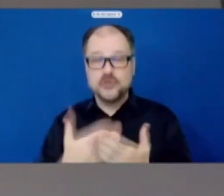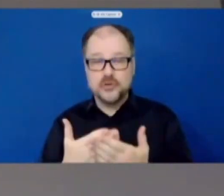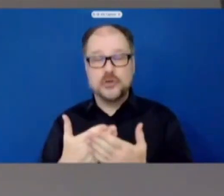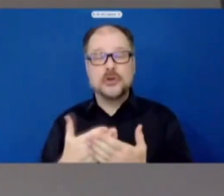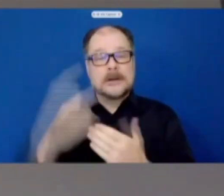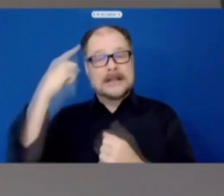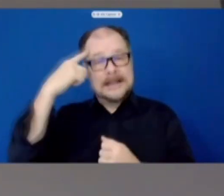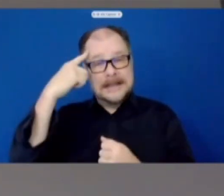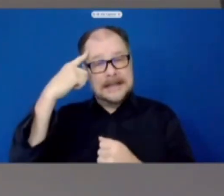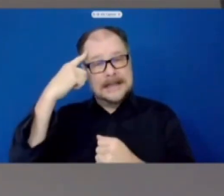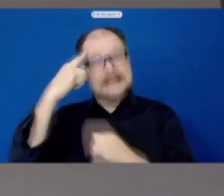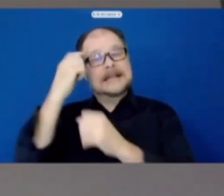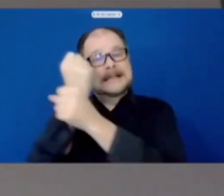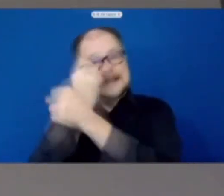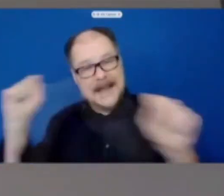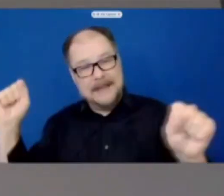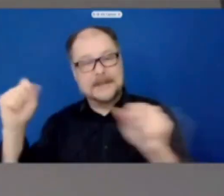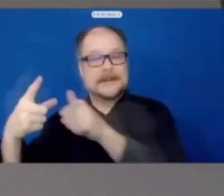with that at this point.